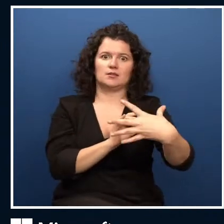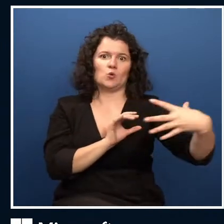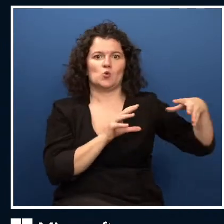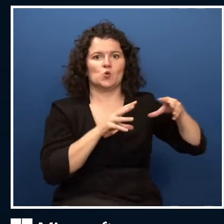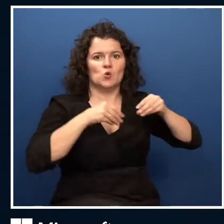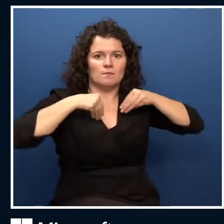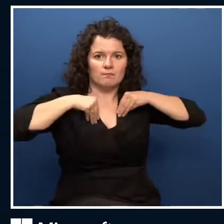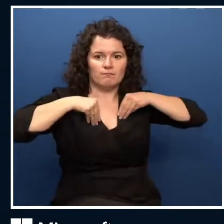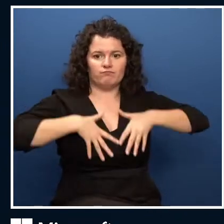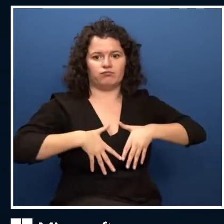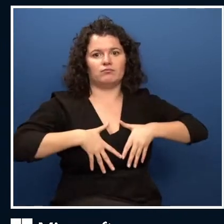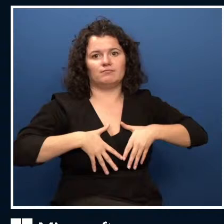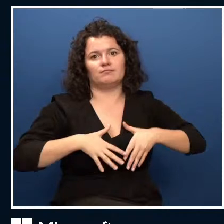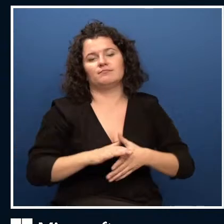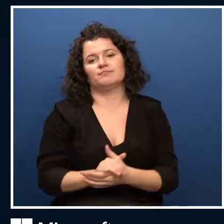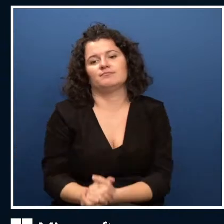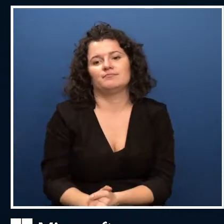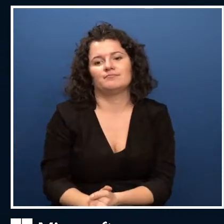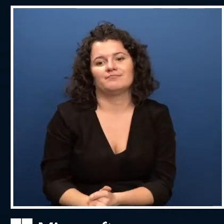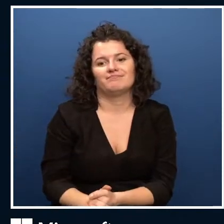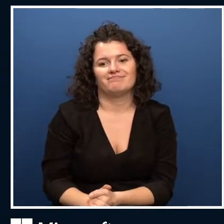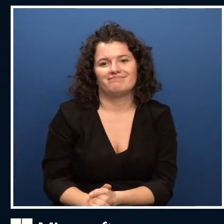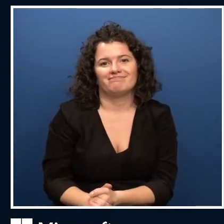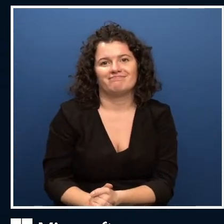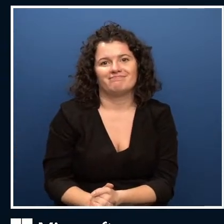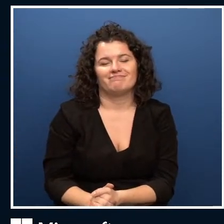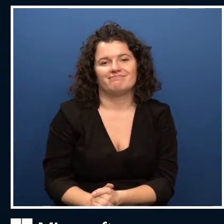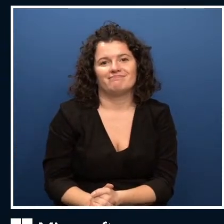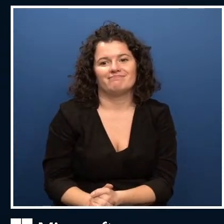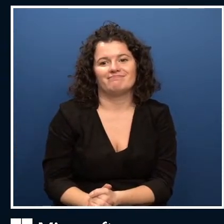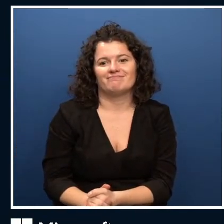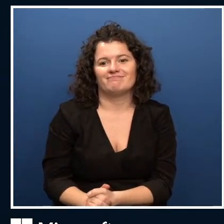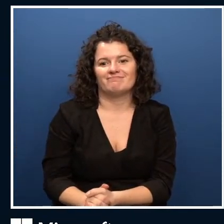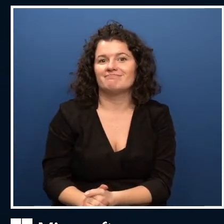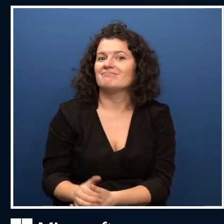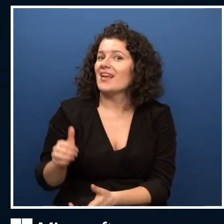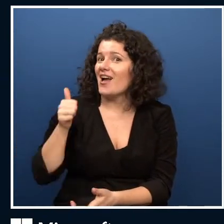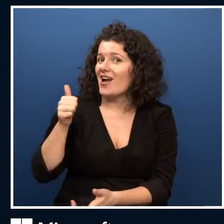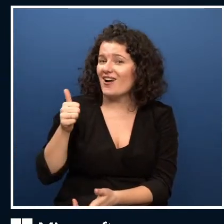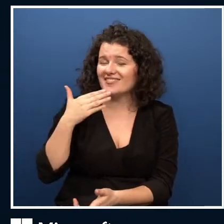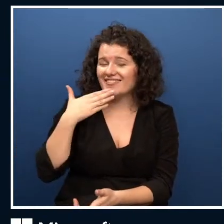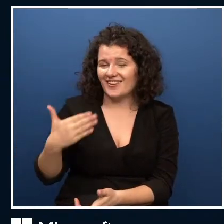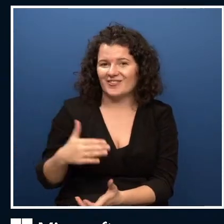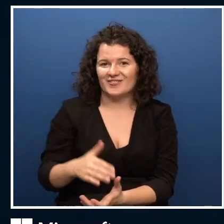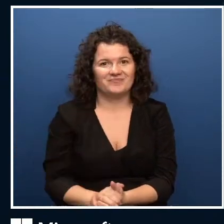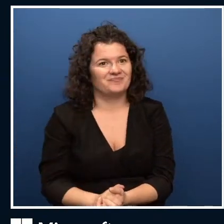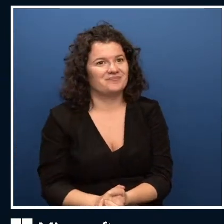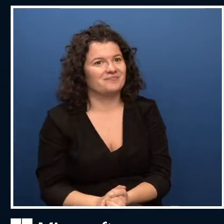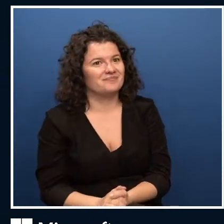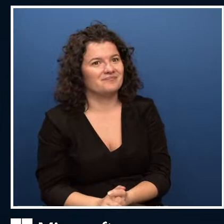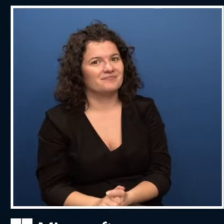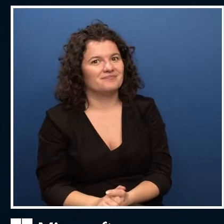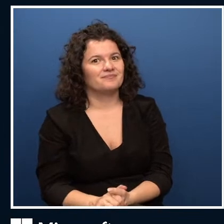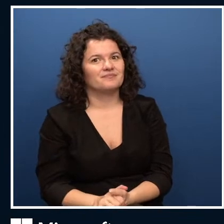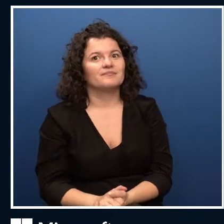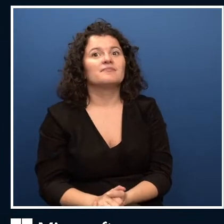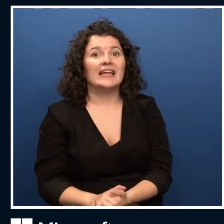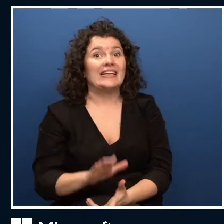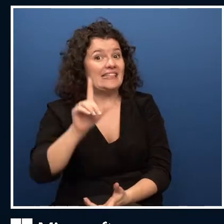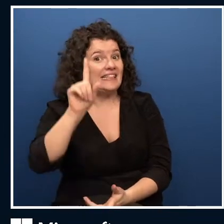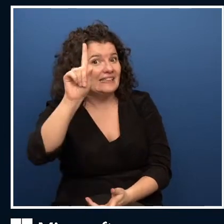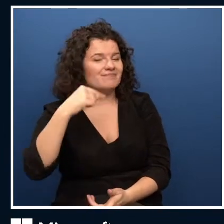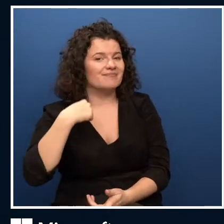yeah. Awesome. Thank you. Yeah. Any other thoughts? Oh, thanks. Another thing that I want to add upon is like